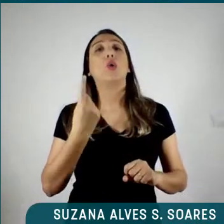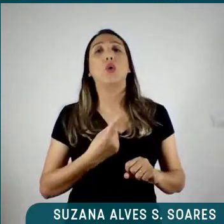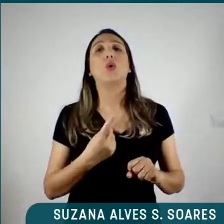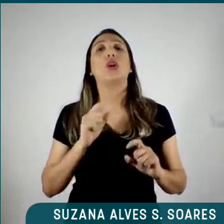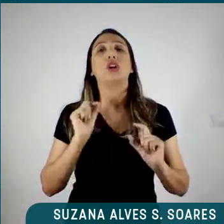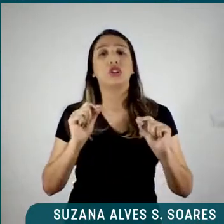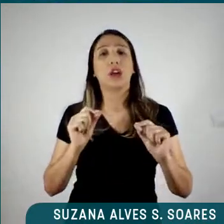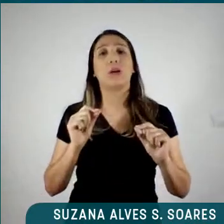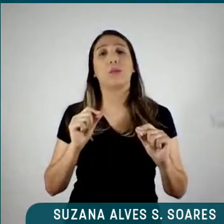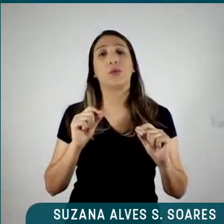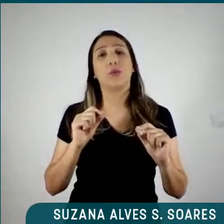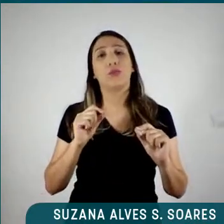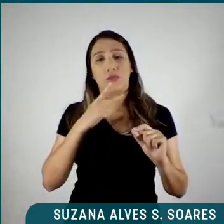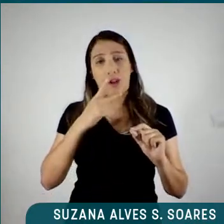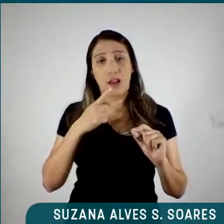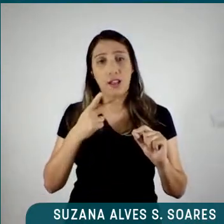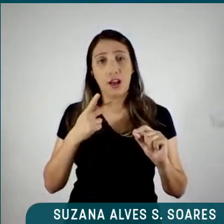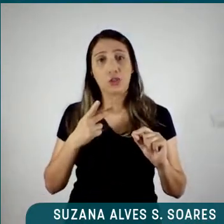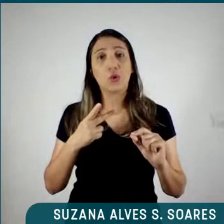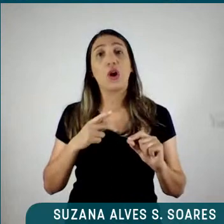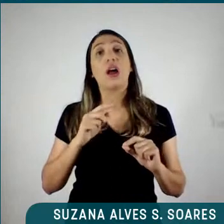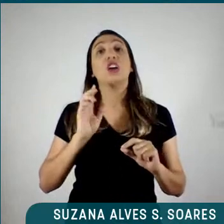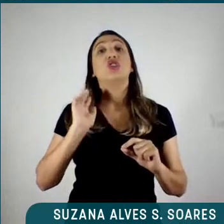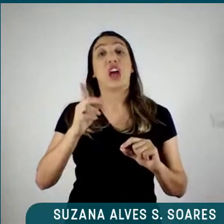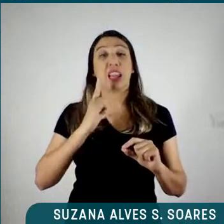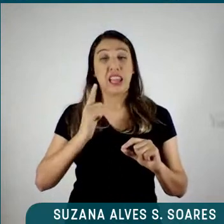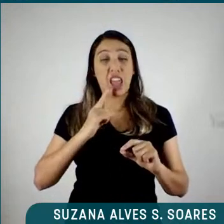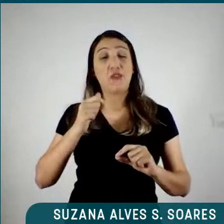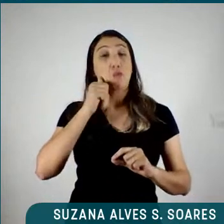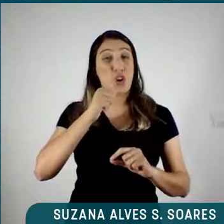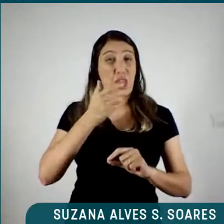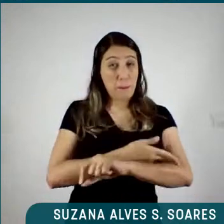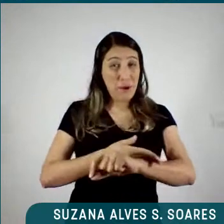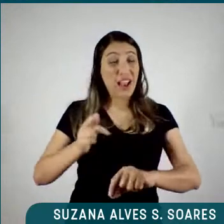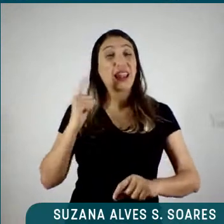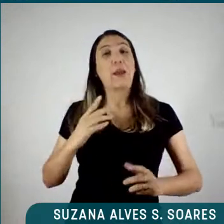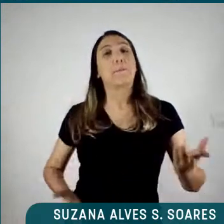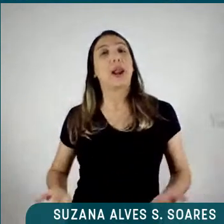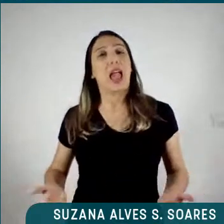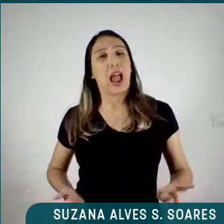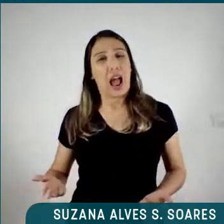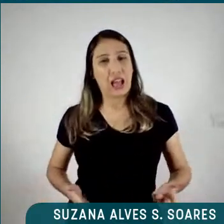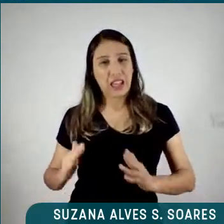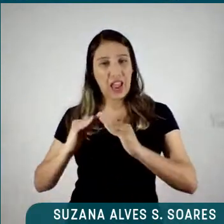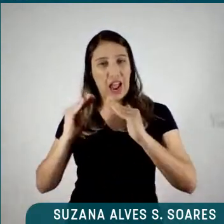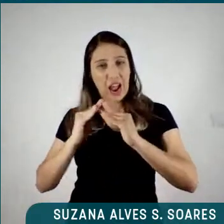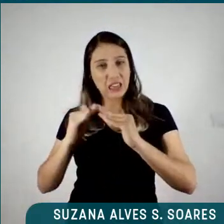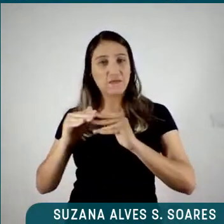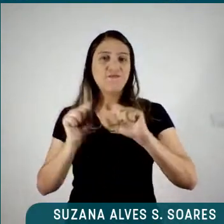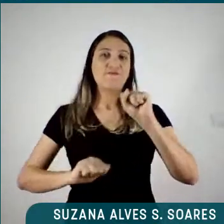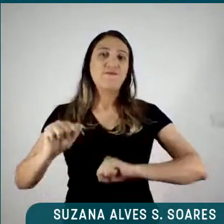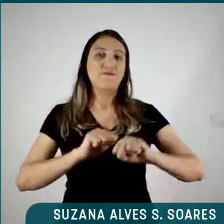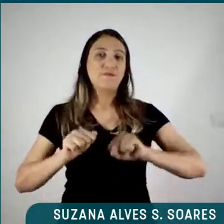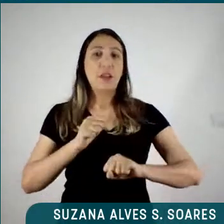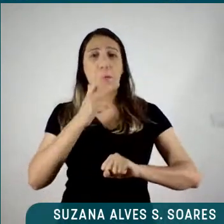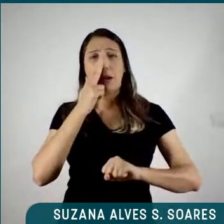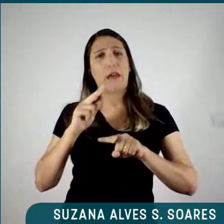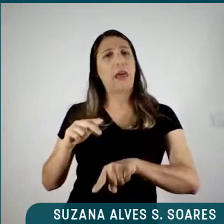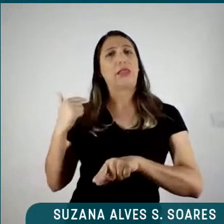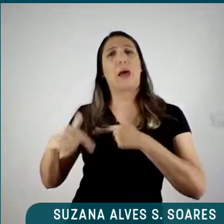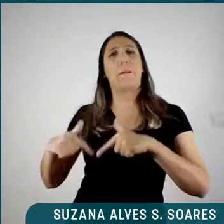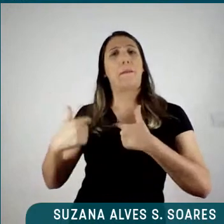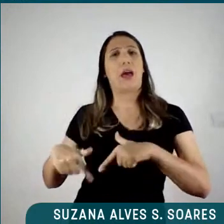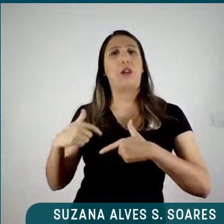died in Brazil 1 month ago. Well, in that case, what we have is an hierarchy among